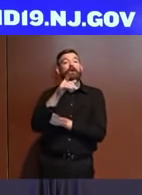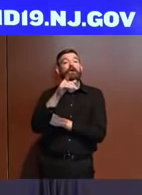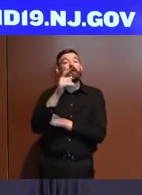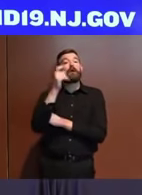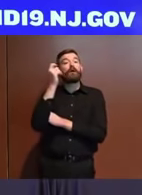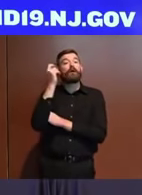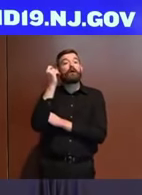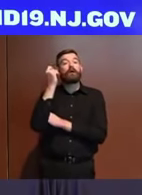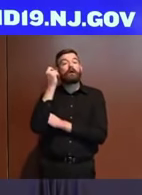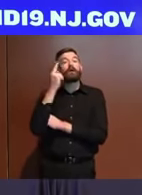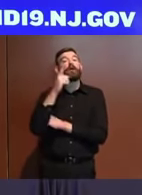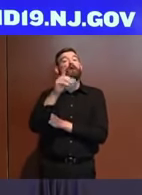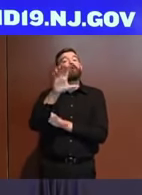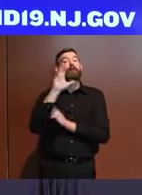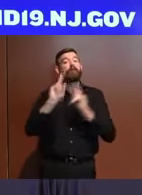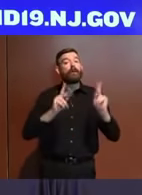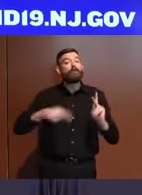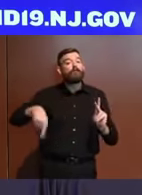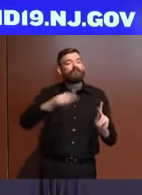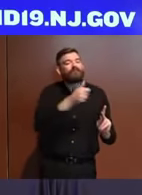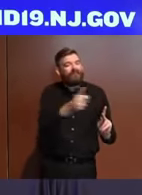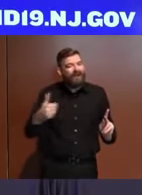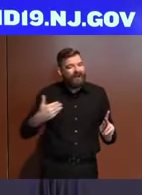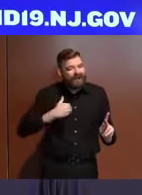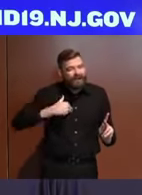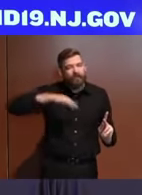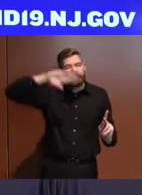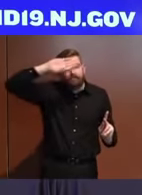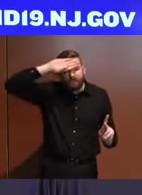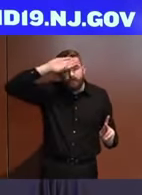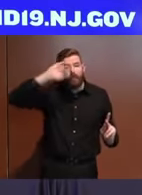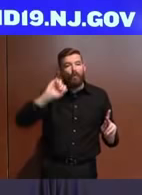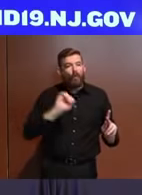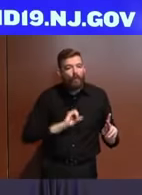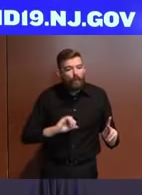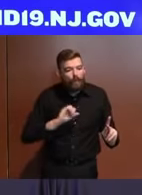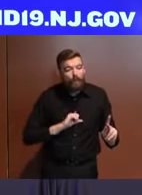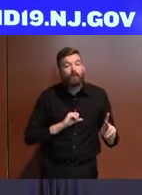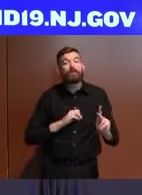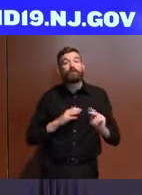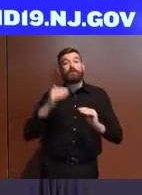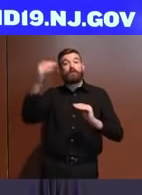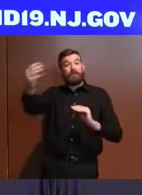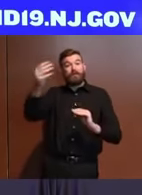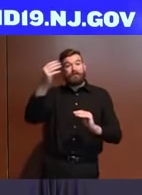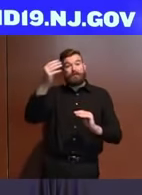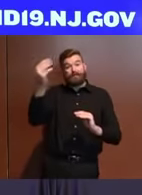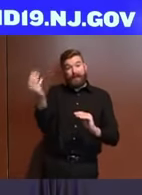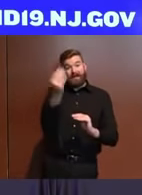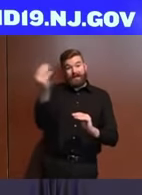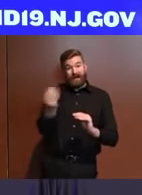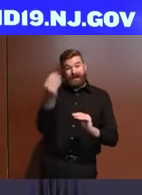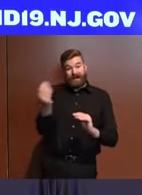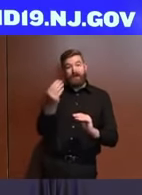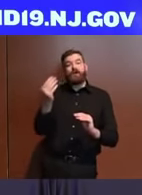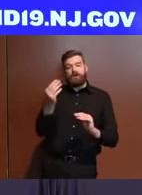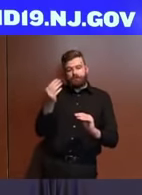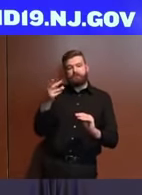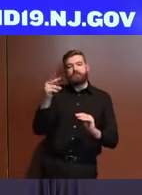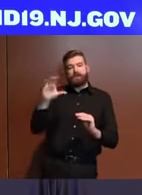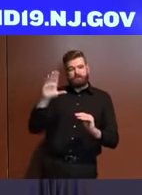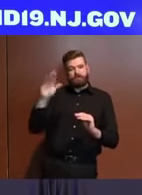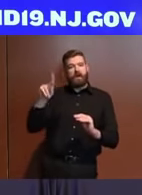and then on Monday, March 30th, only the PNC Bank Arts Center site will be open, again at 8 a.m.